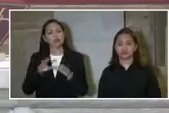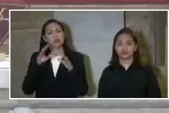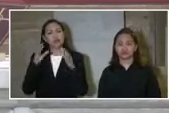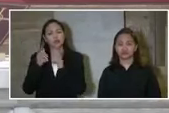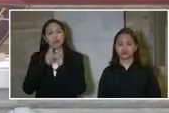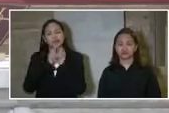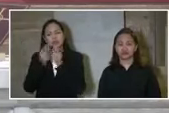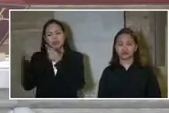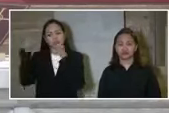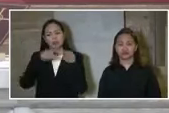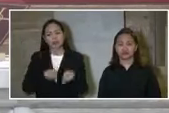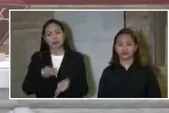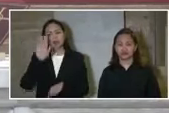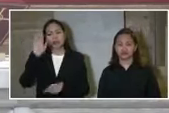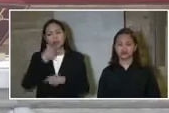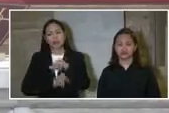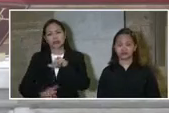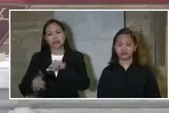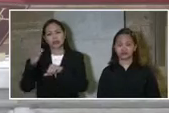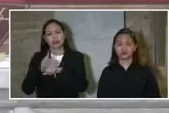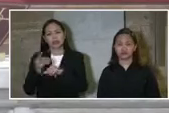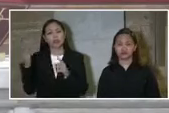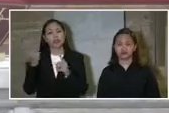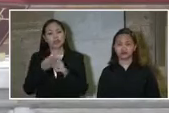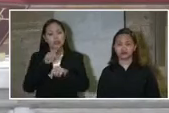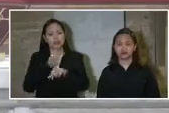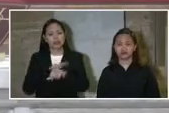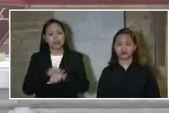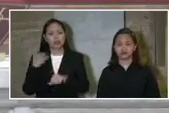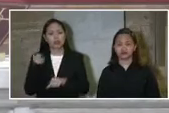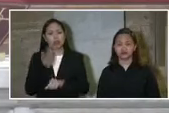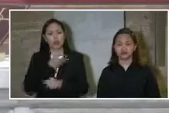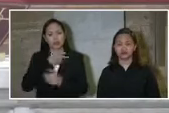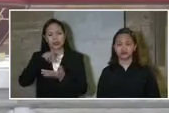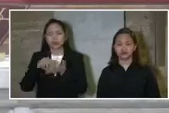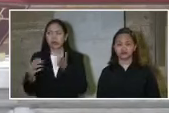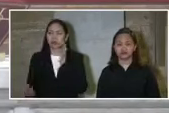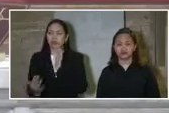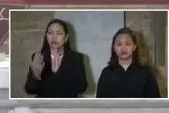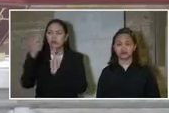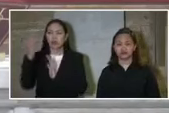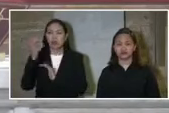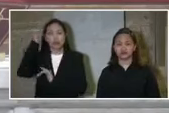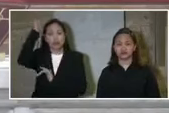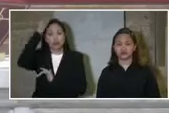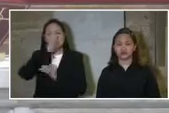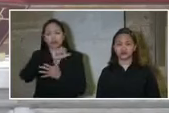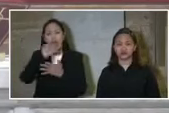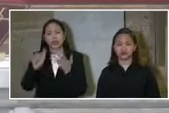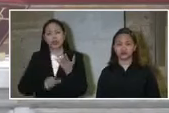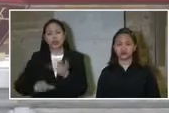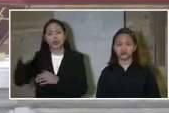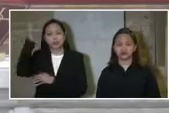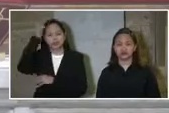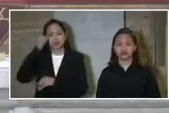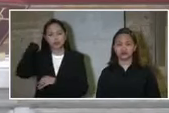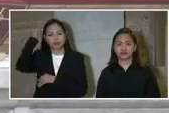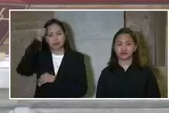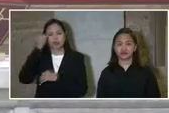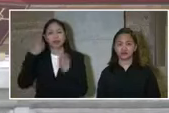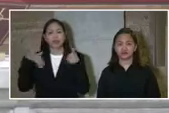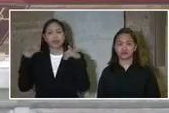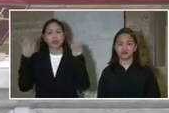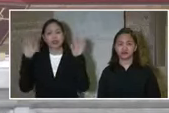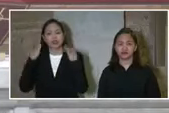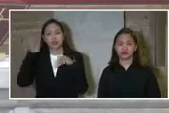of your kingdom, until the hour when we stand before you, saints among the saints in the halls of heaven,